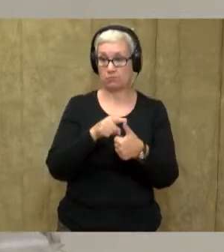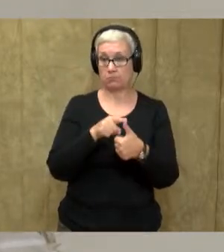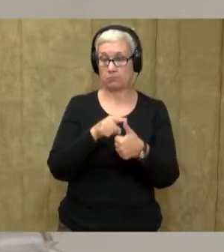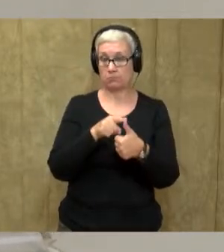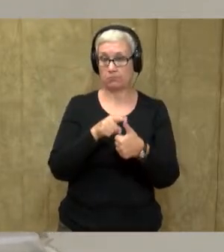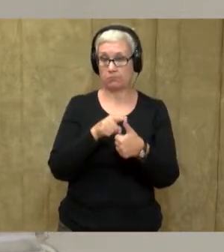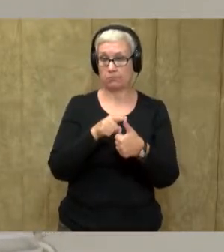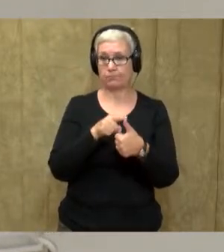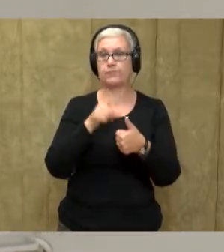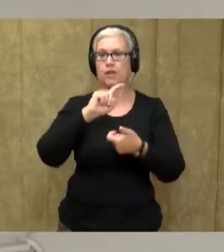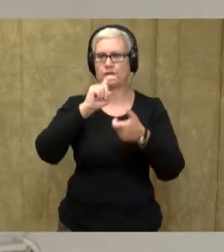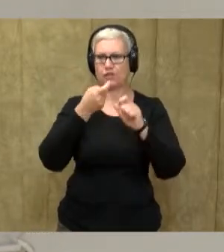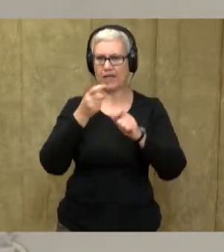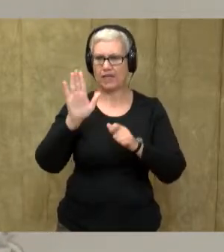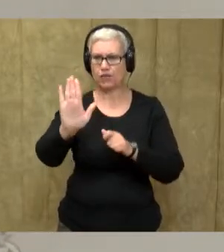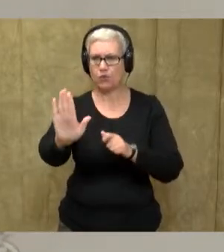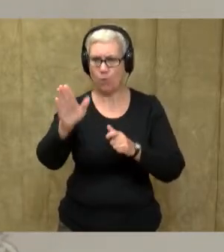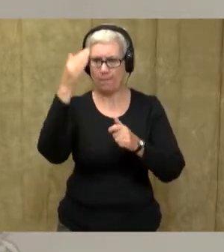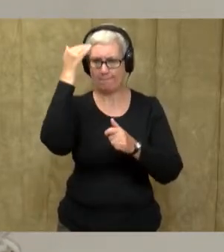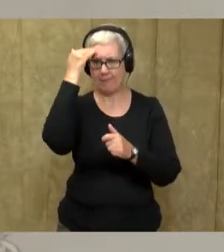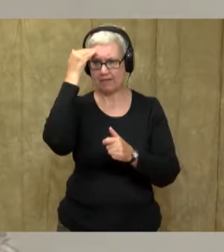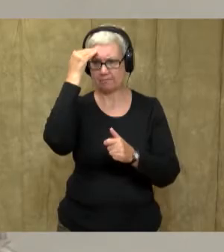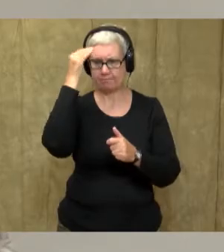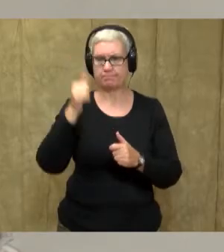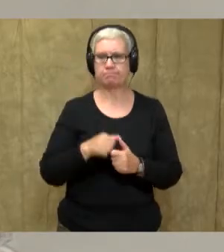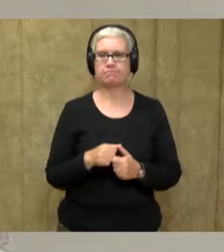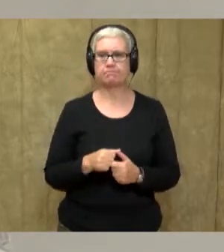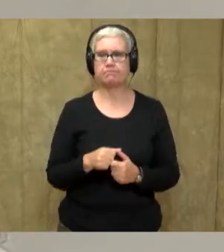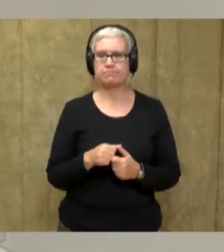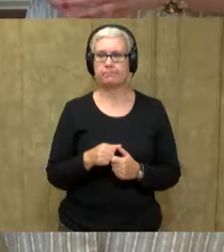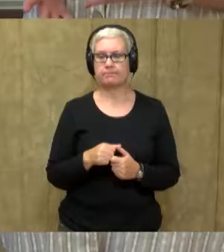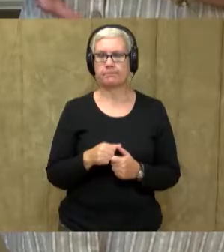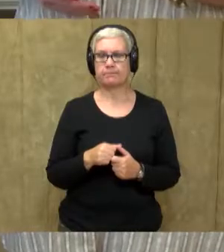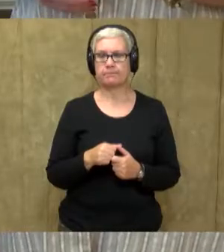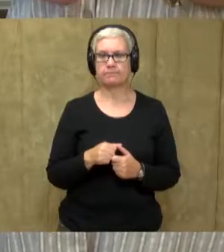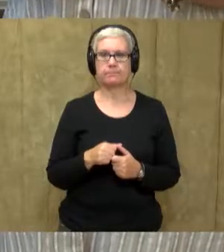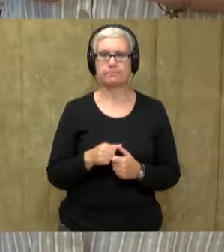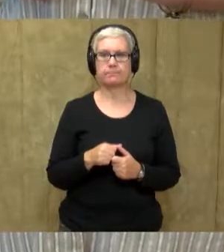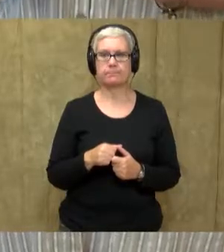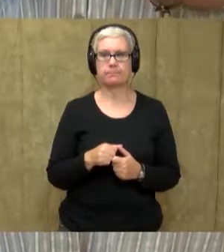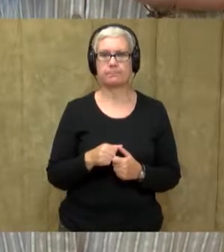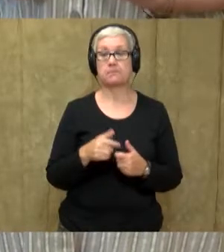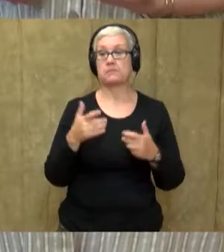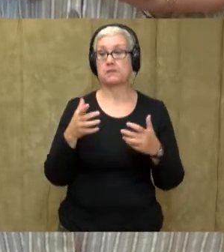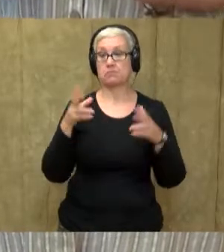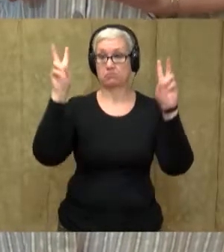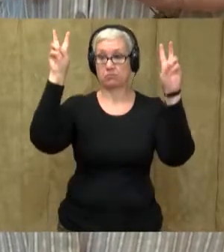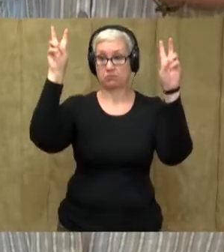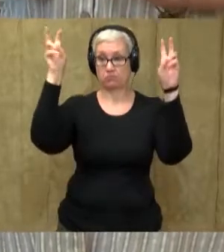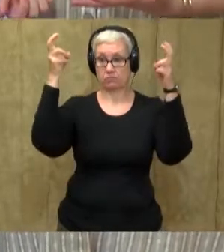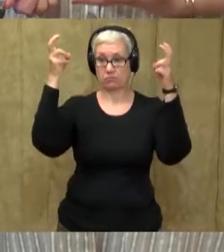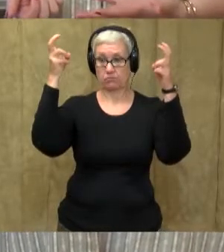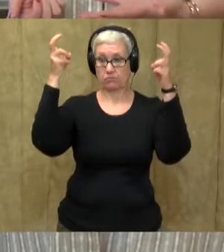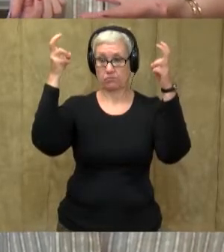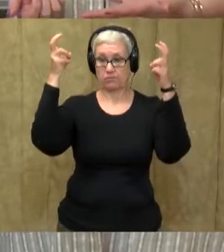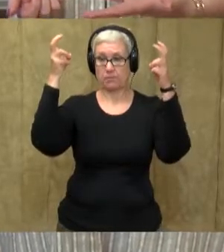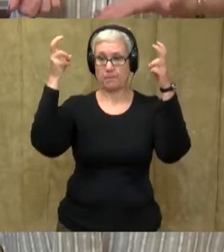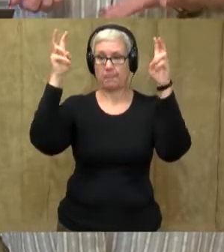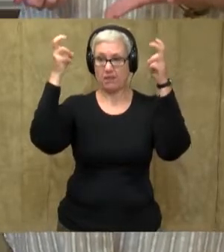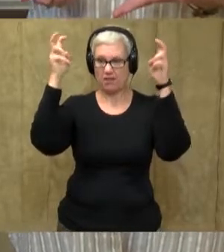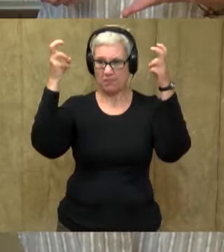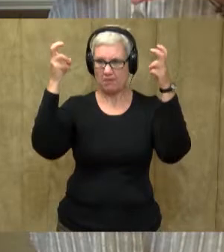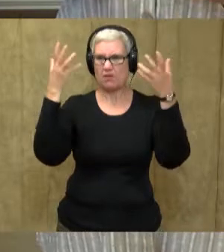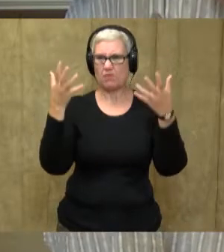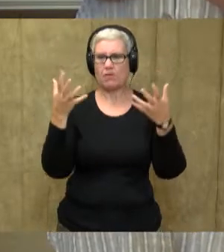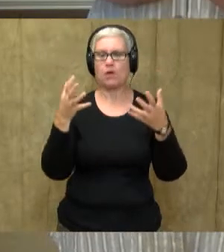first one, to change the reader's mind. Okay, if we have a topic that we feel very strongly about,